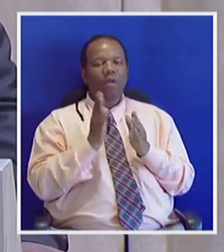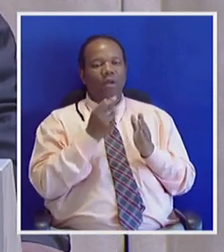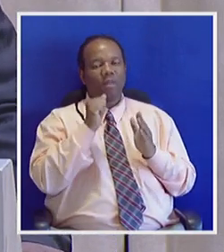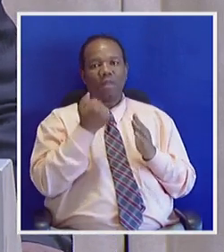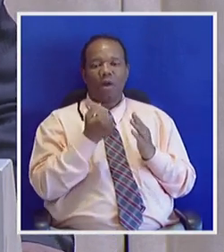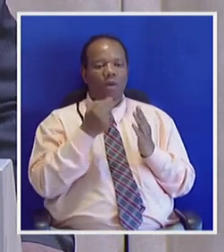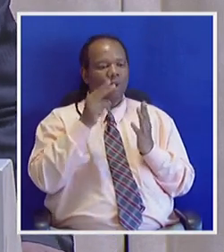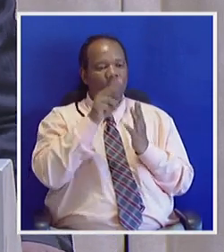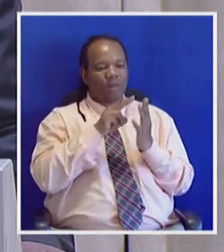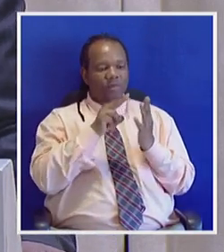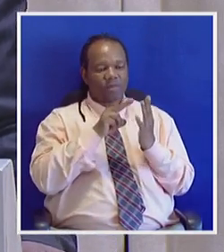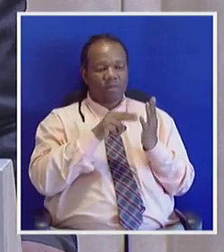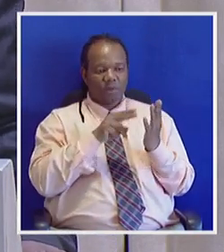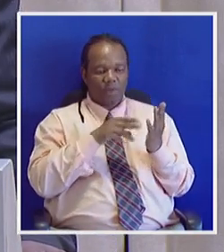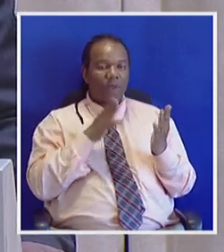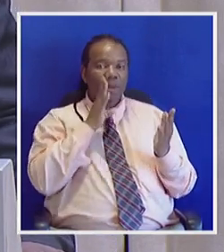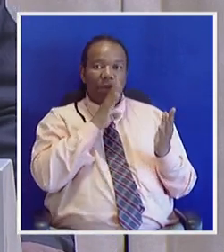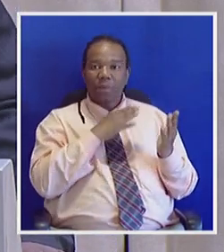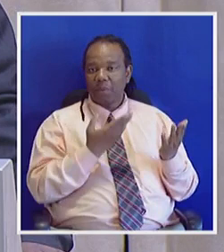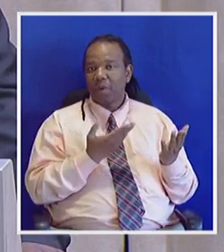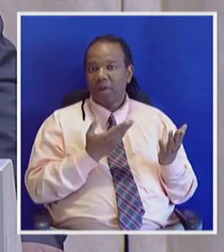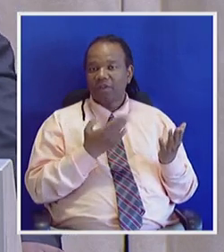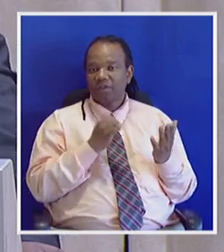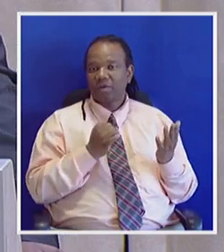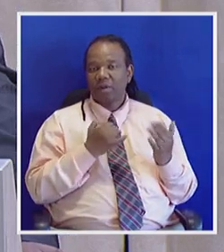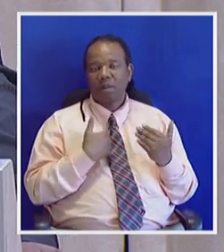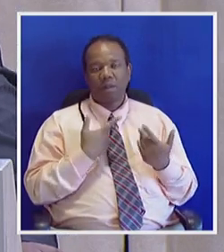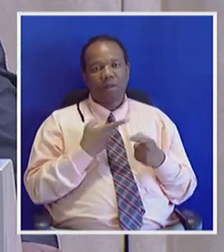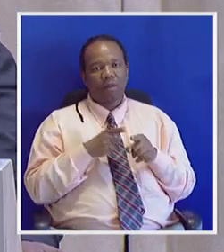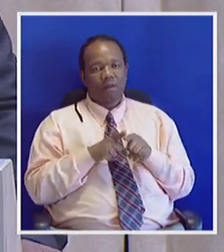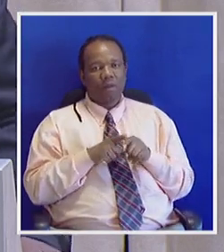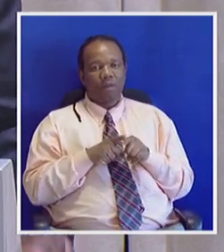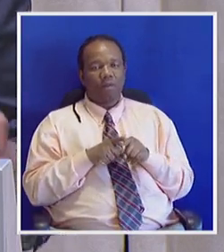more broadly, I think our illiteracy levels,